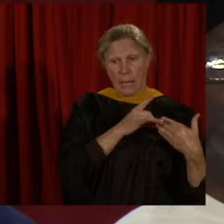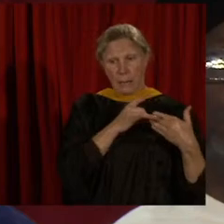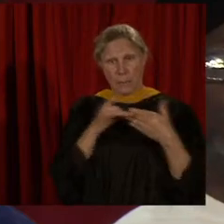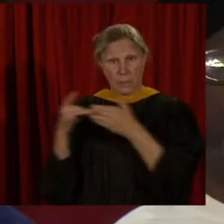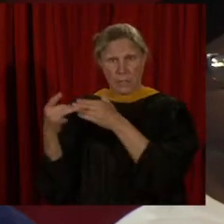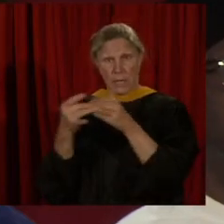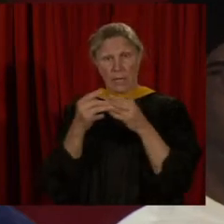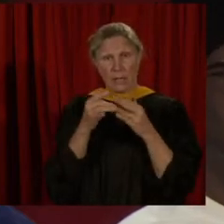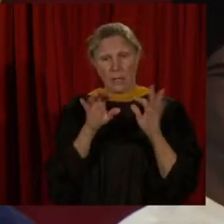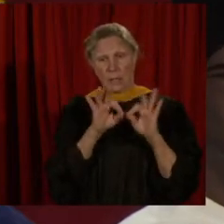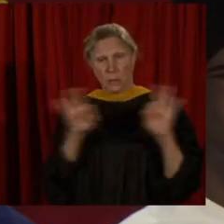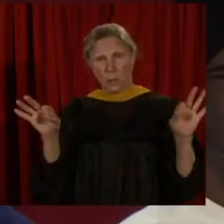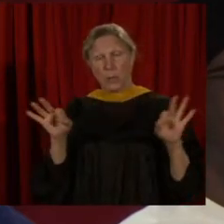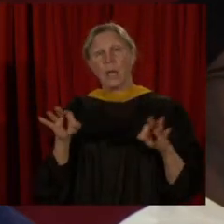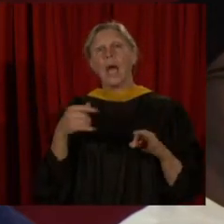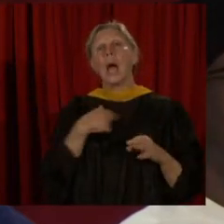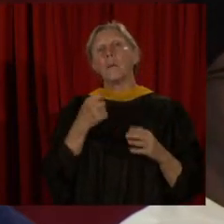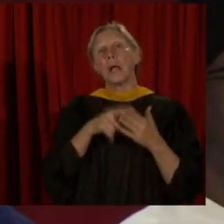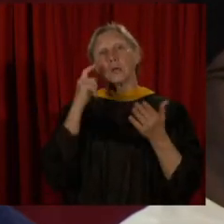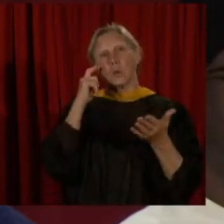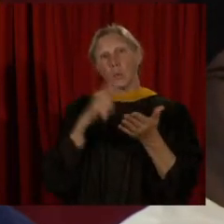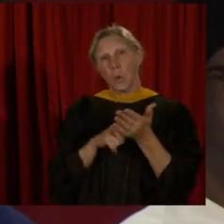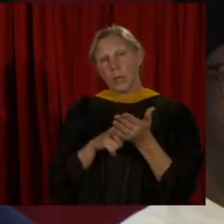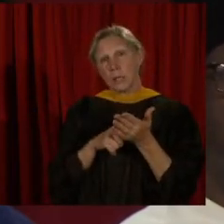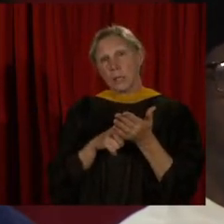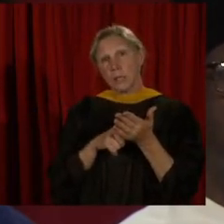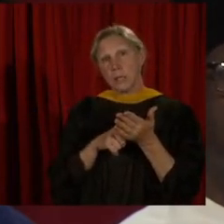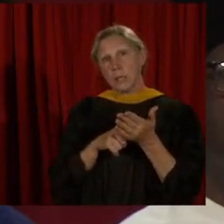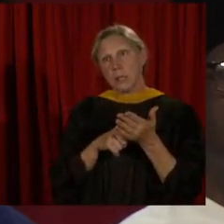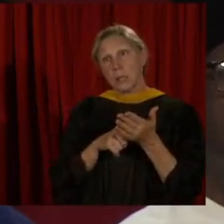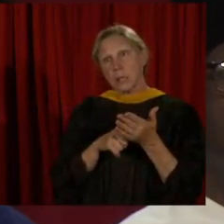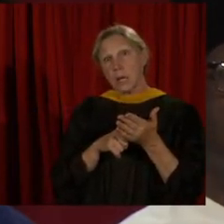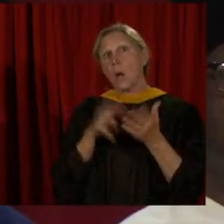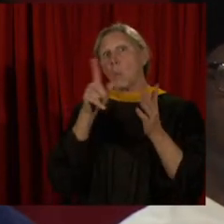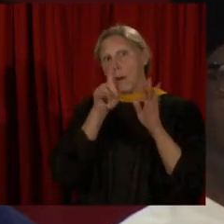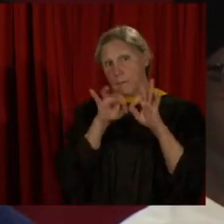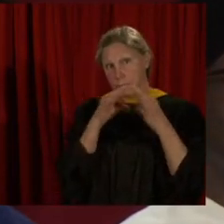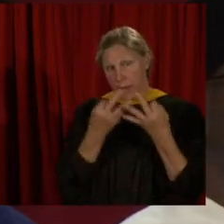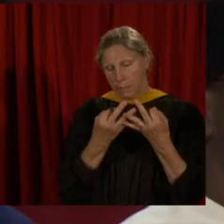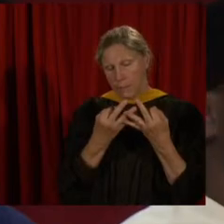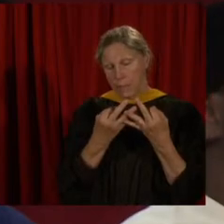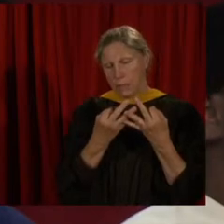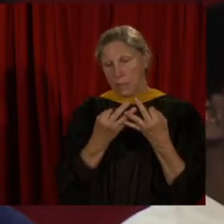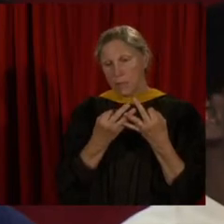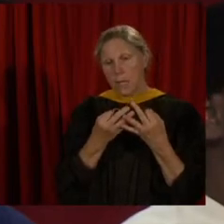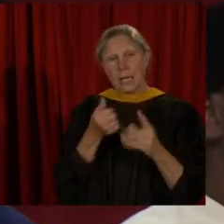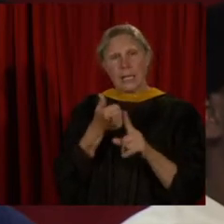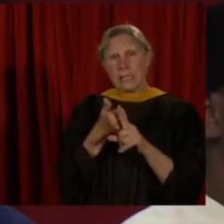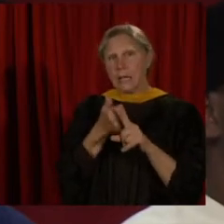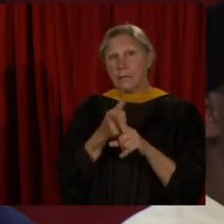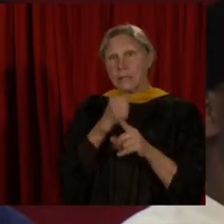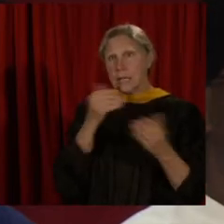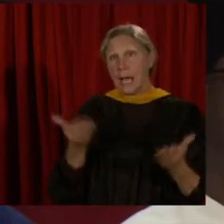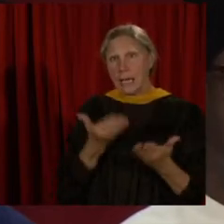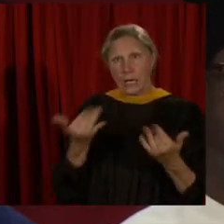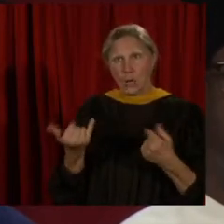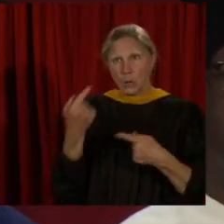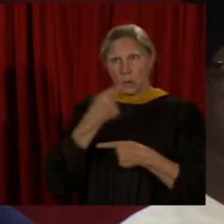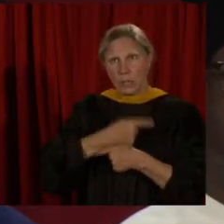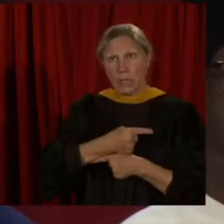the degree candidates, I would like to recognize a family who is not here with us